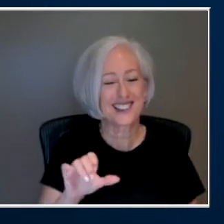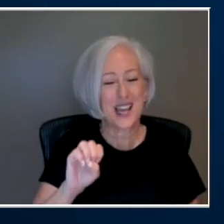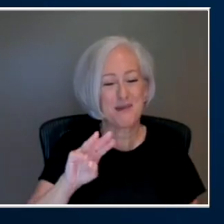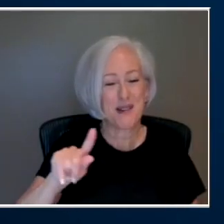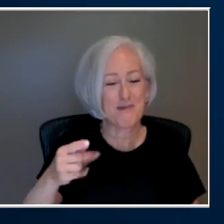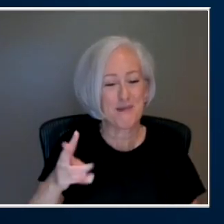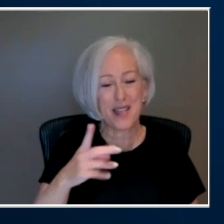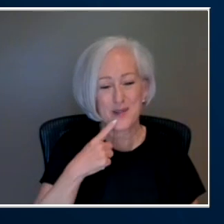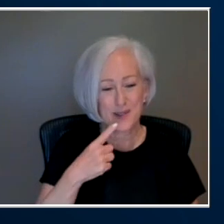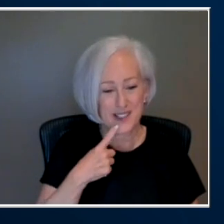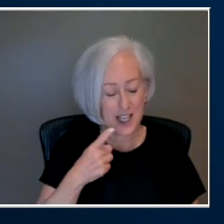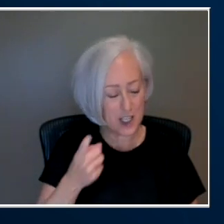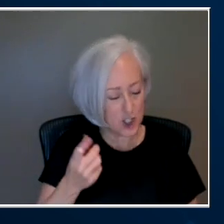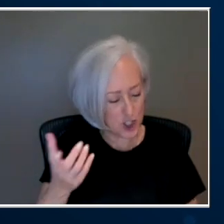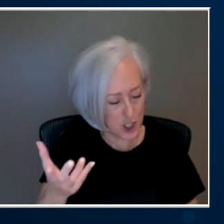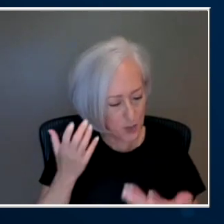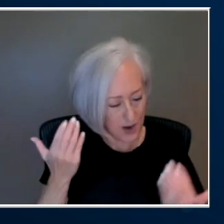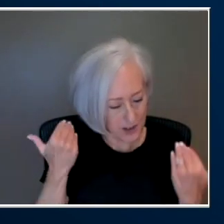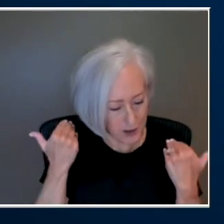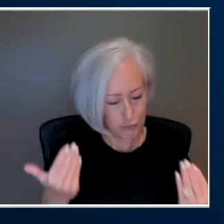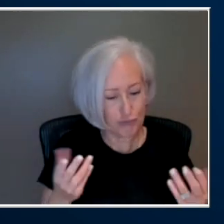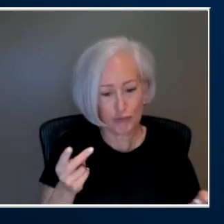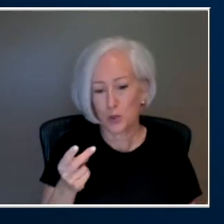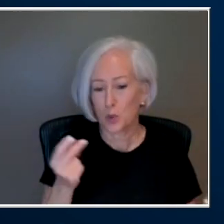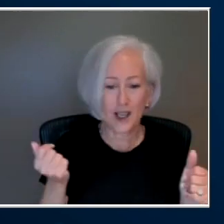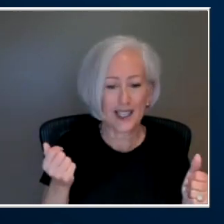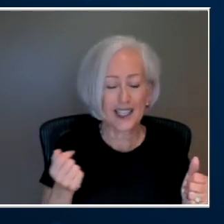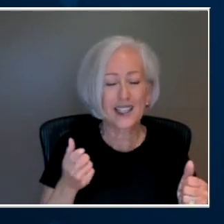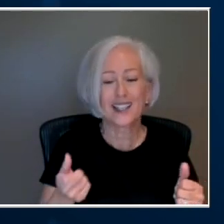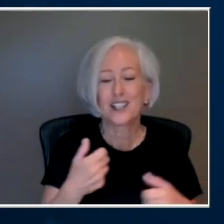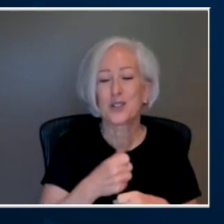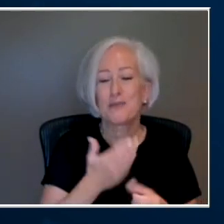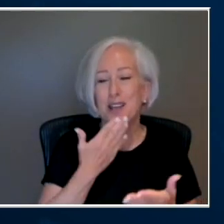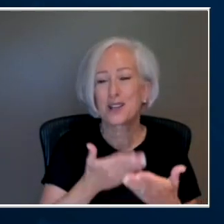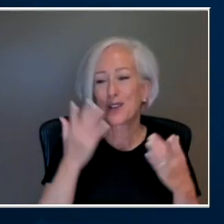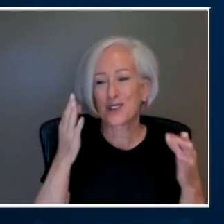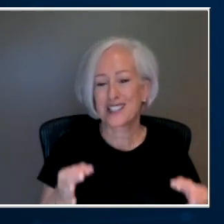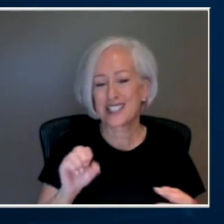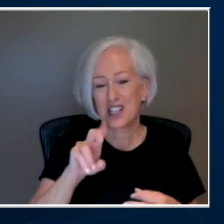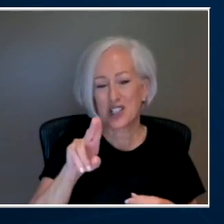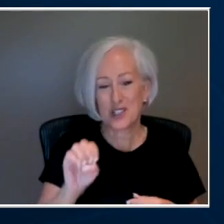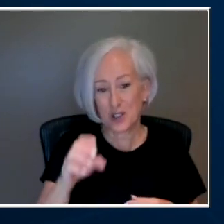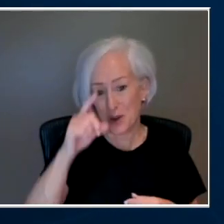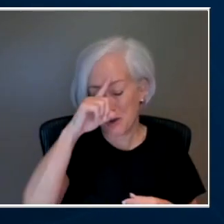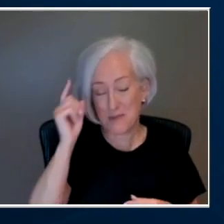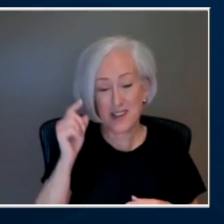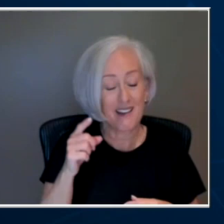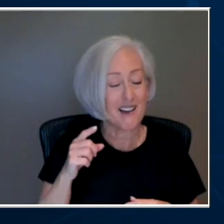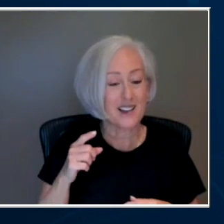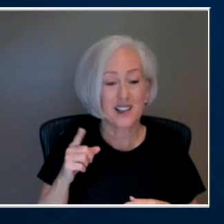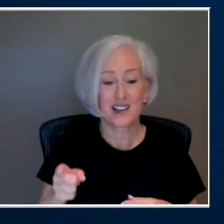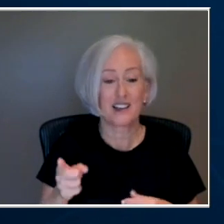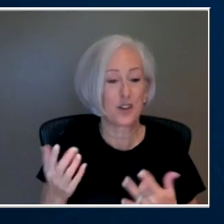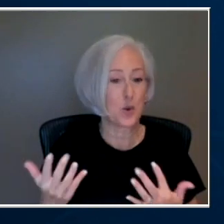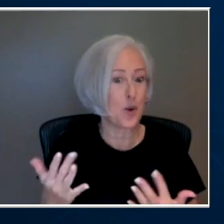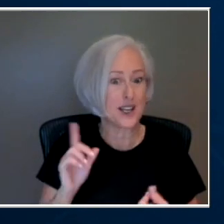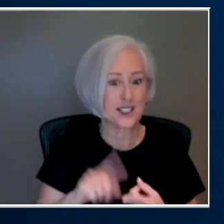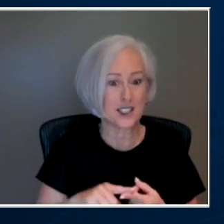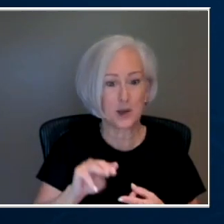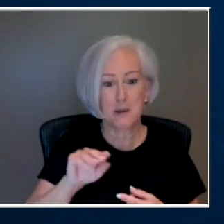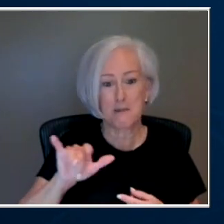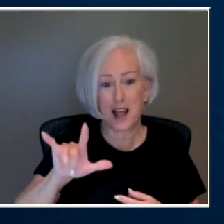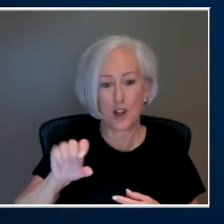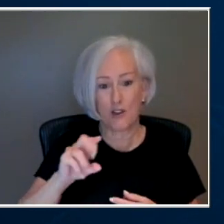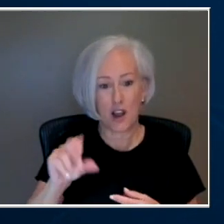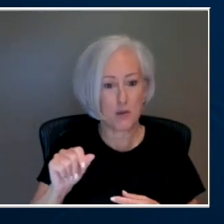she wants to get this done quickly, and you made the right decision, Sue, because once we wait till the myelofibrosis gets